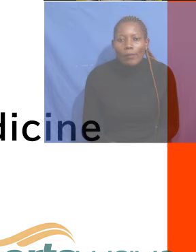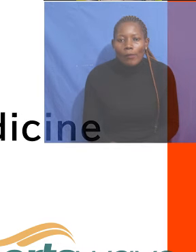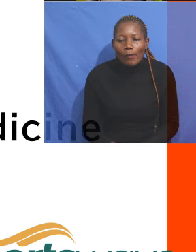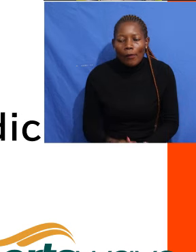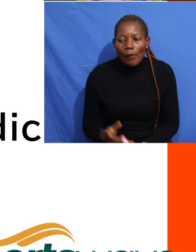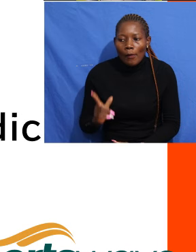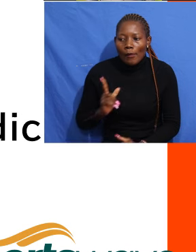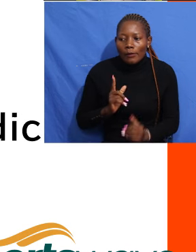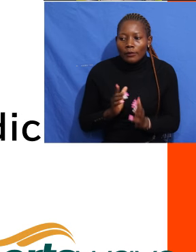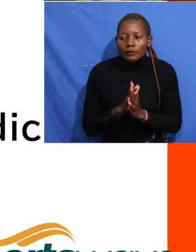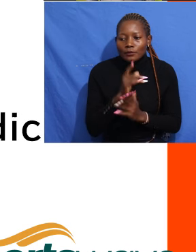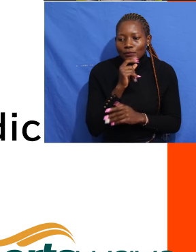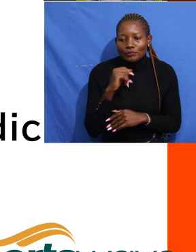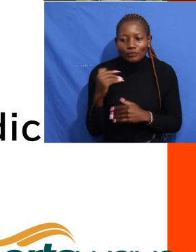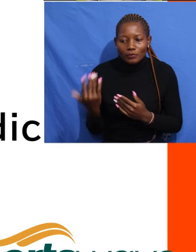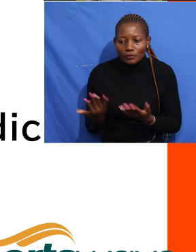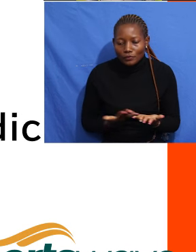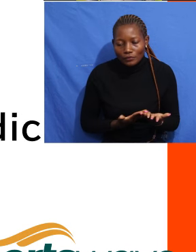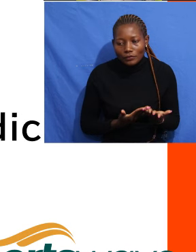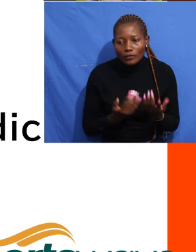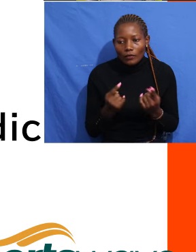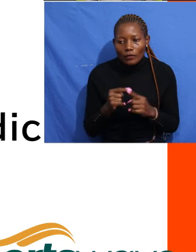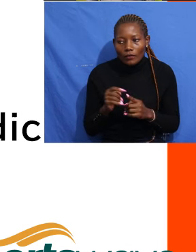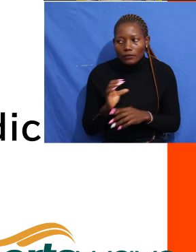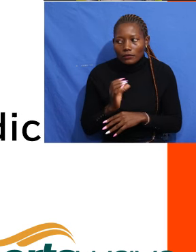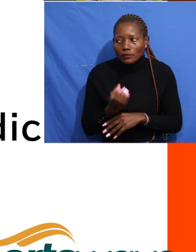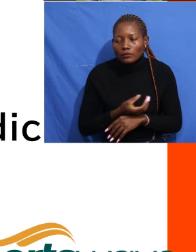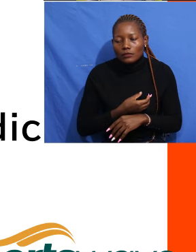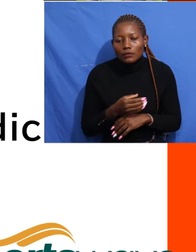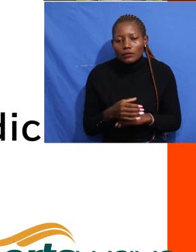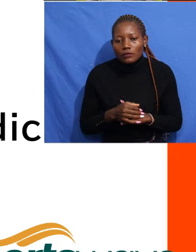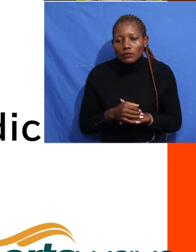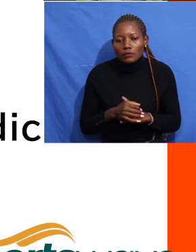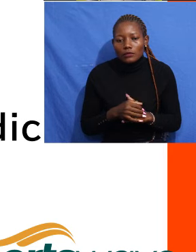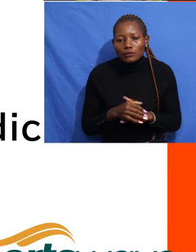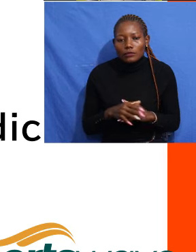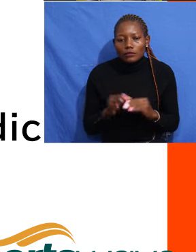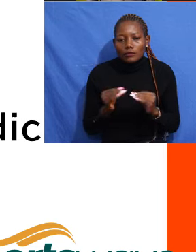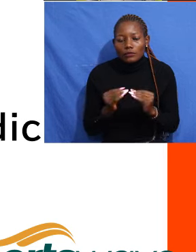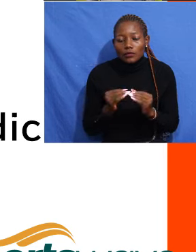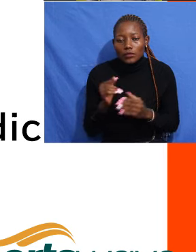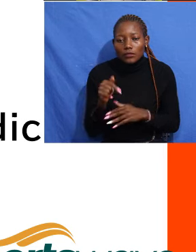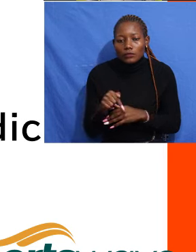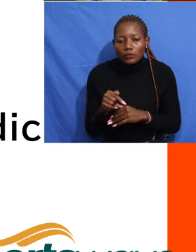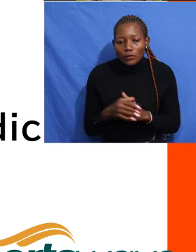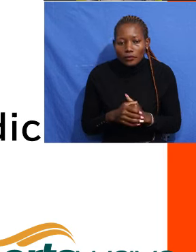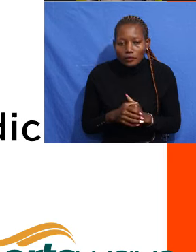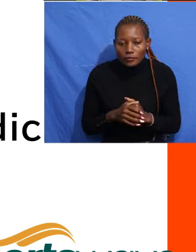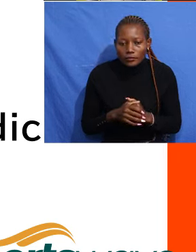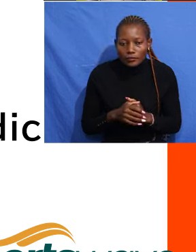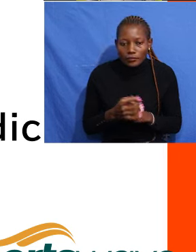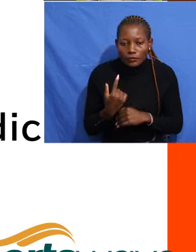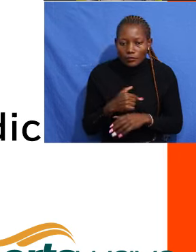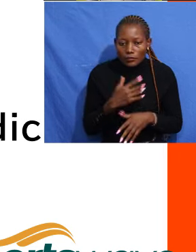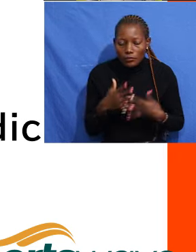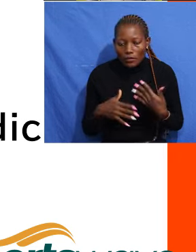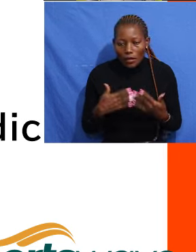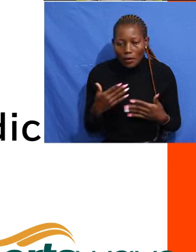Ladies and gentlemen, welcome to our webinar today. We're glad to